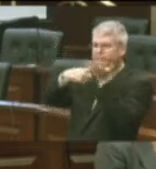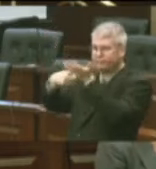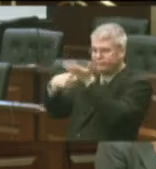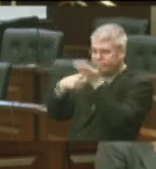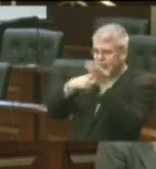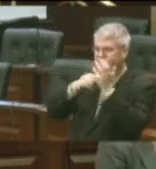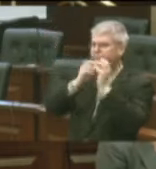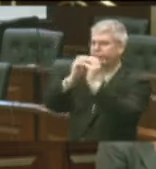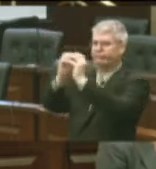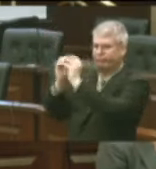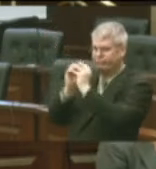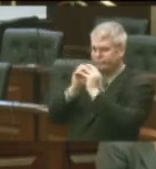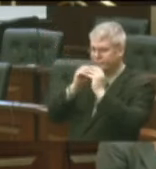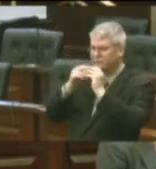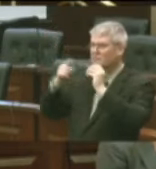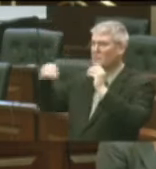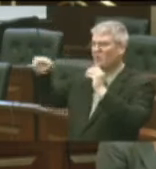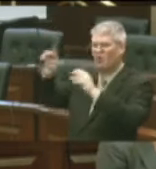to us.